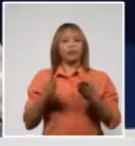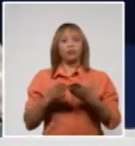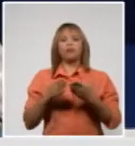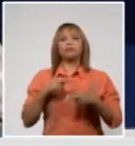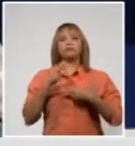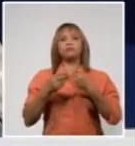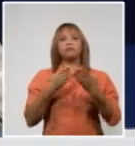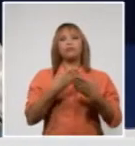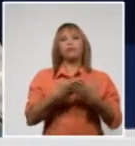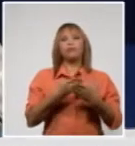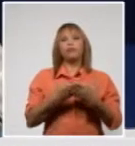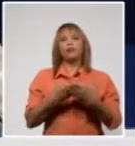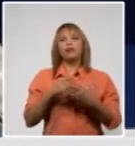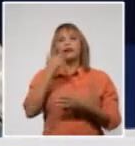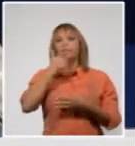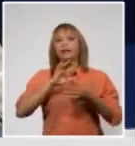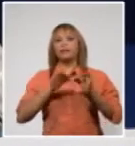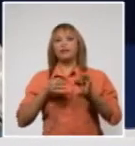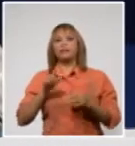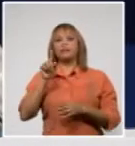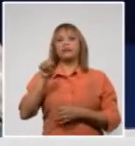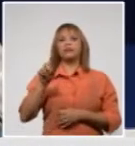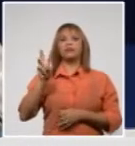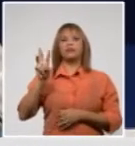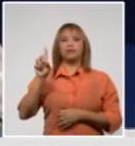4,126 people, or